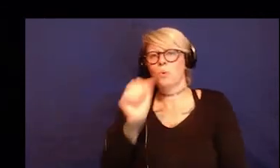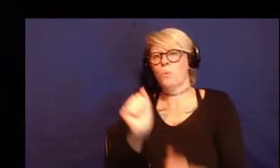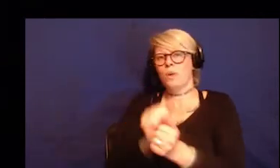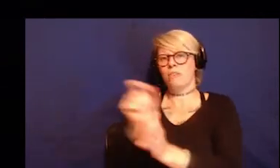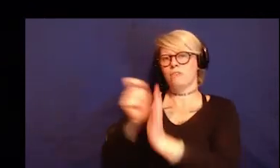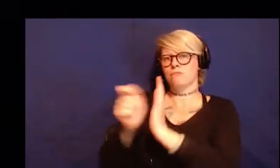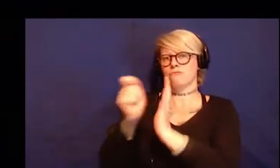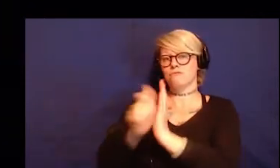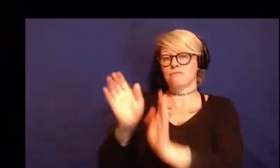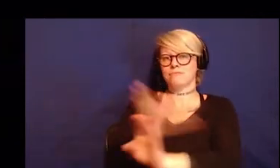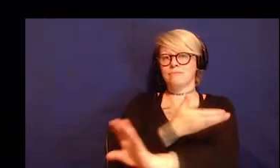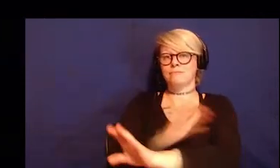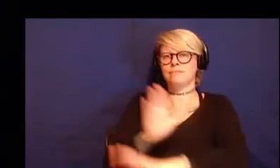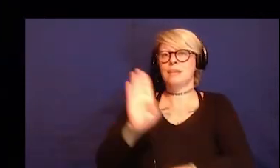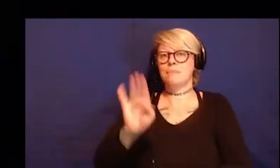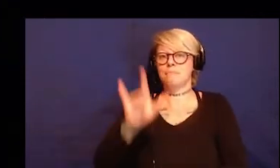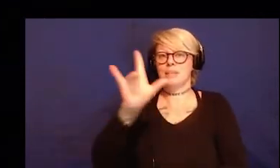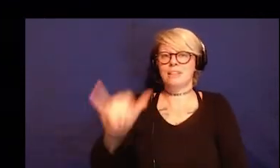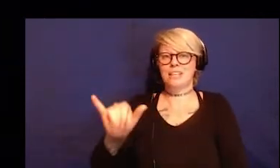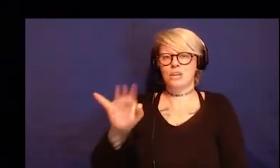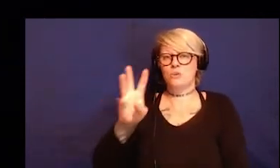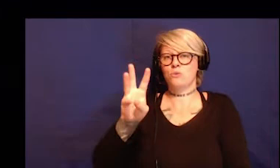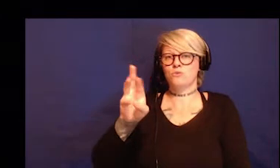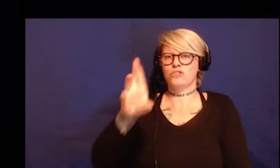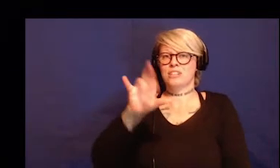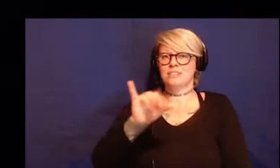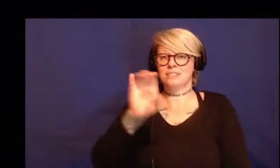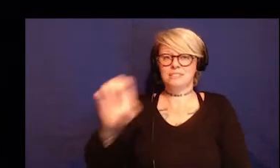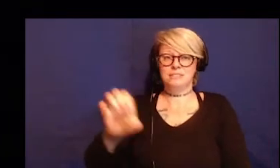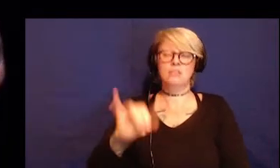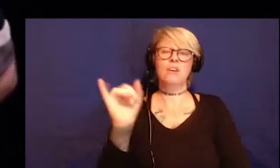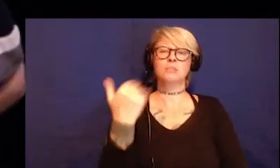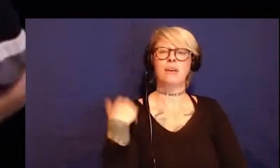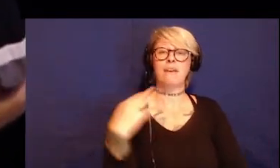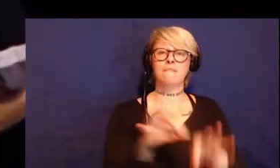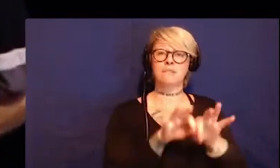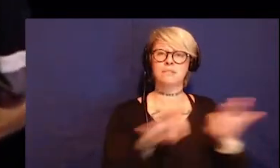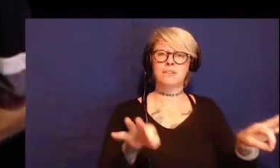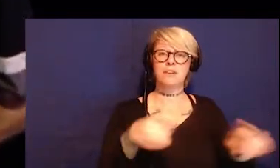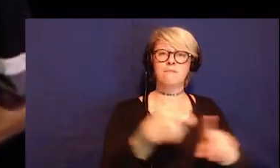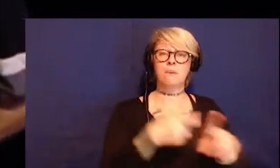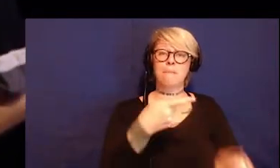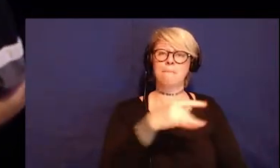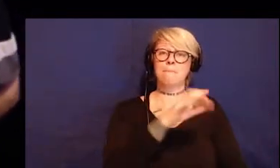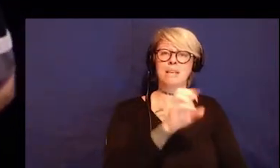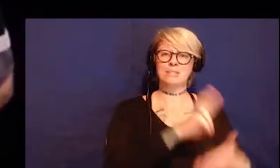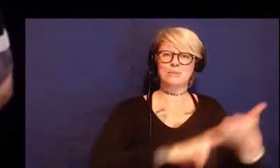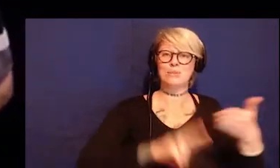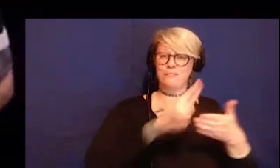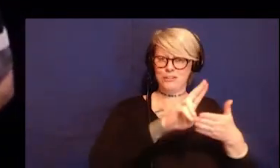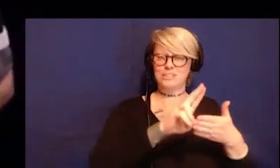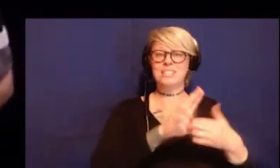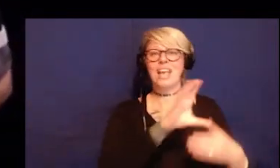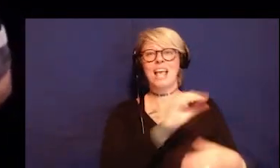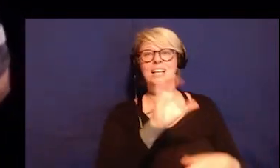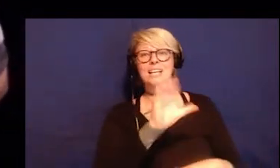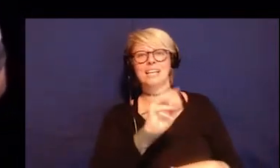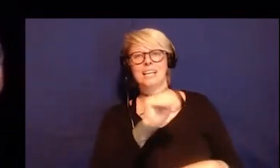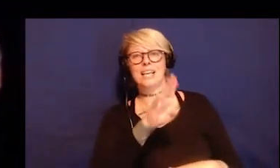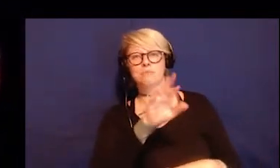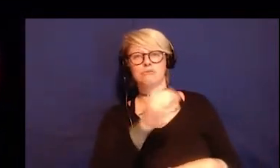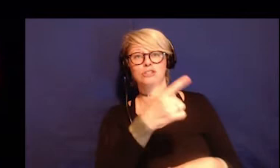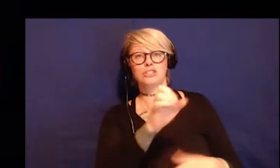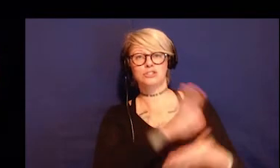Education includes MST in creative writing from the University of Cambridge and a BA in acting from Pace University. The piece tonight is